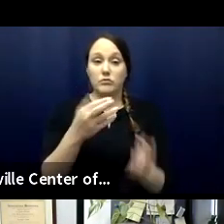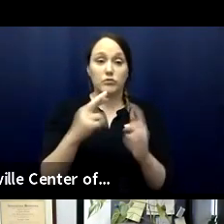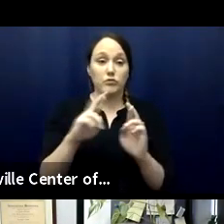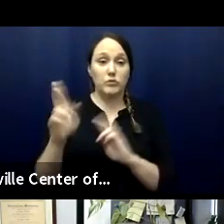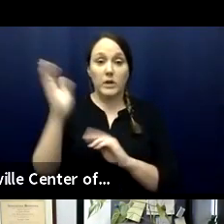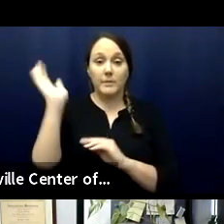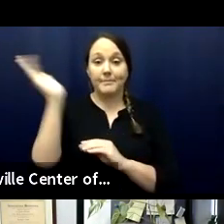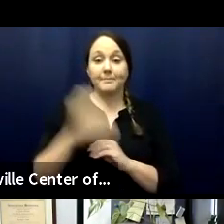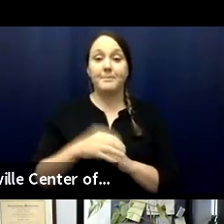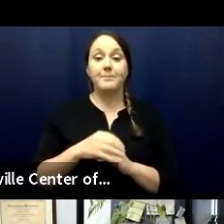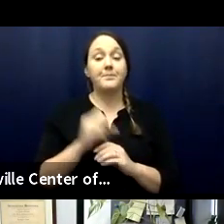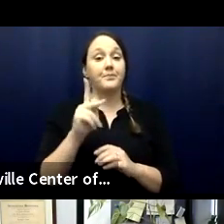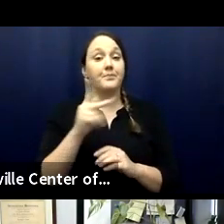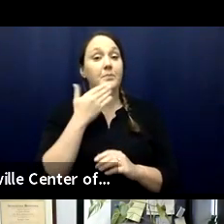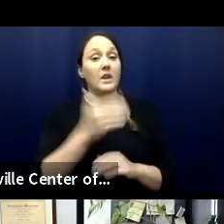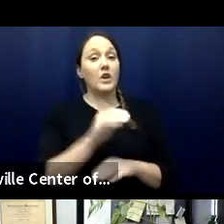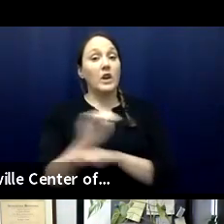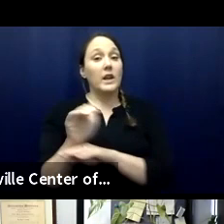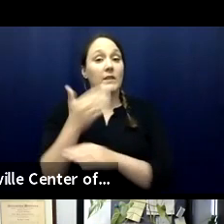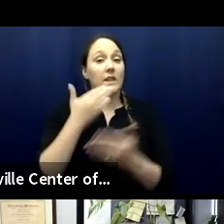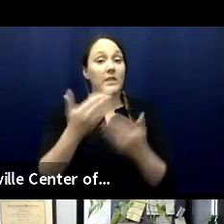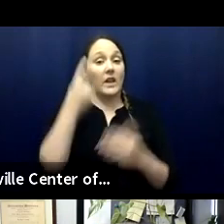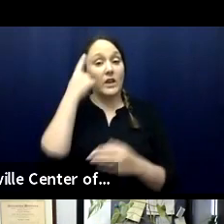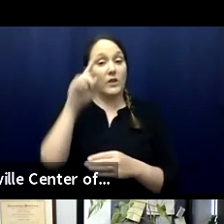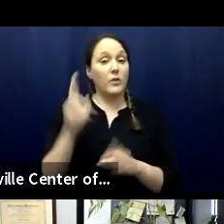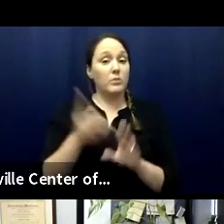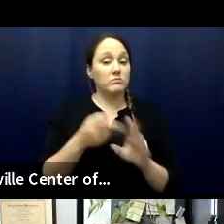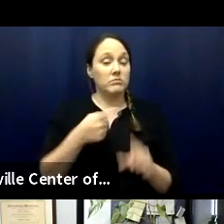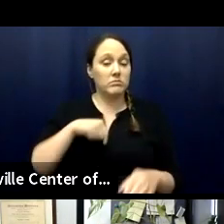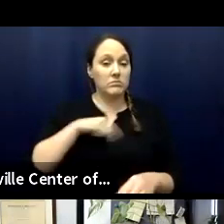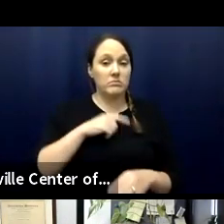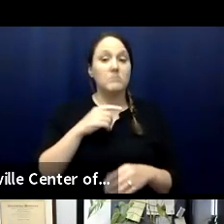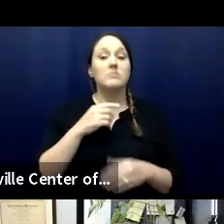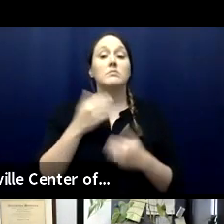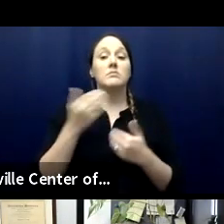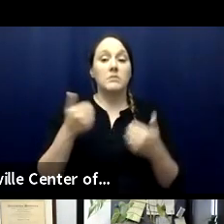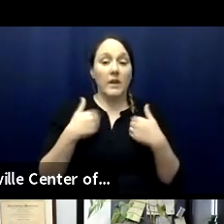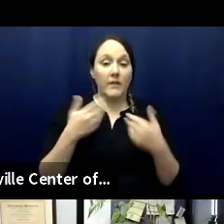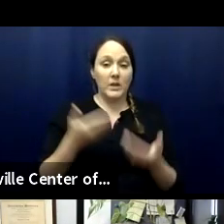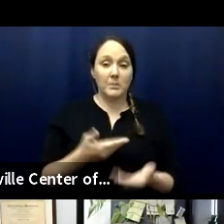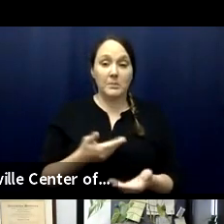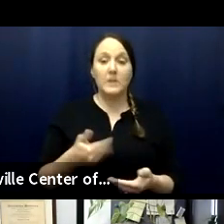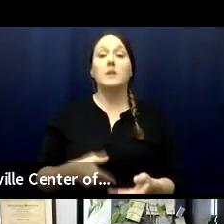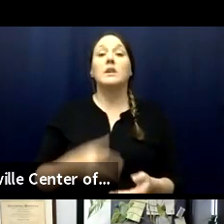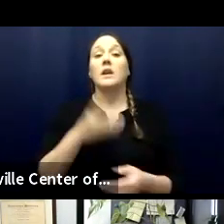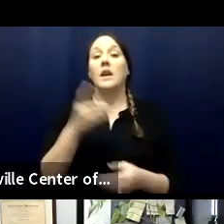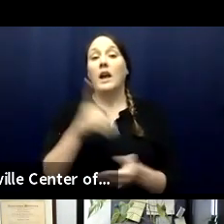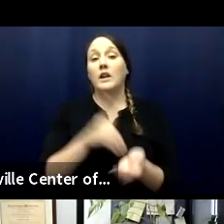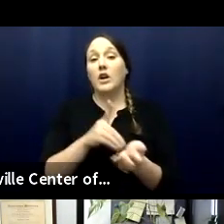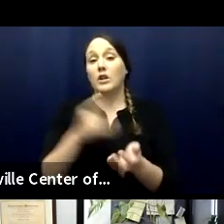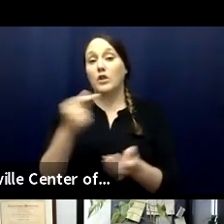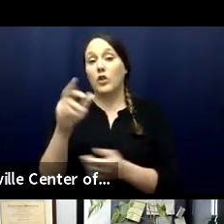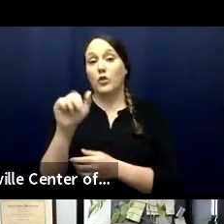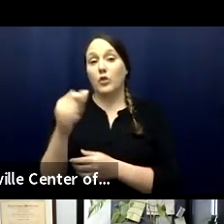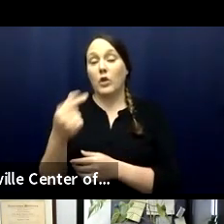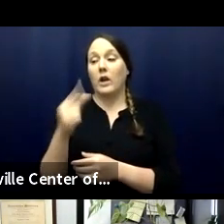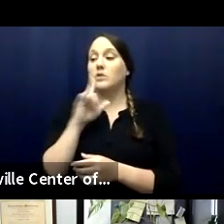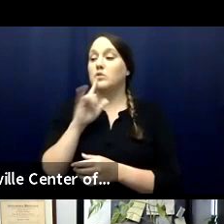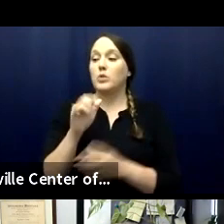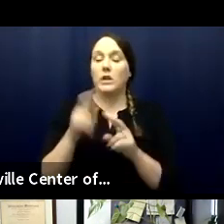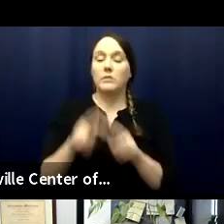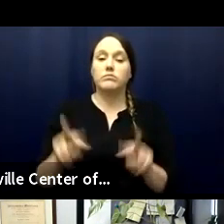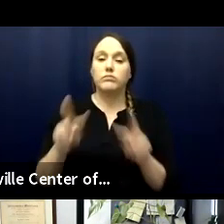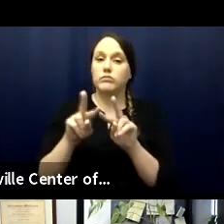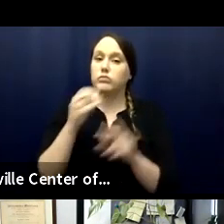Absolutely, thank you. Good evening, and thanks for having me and Dr. Gregg, who has been just so invaluable to us in this